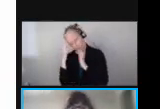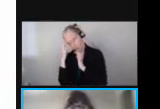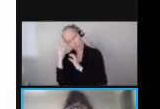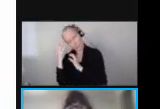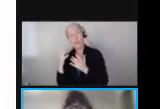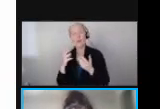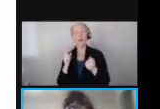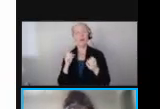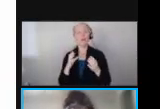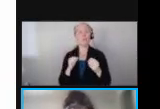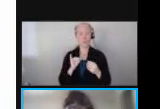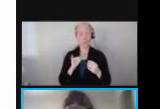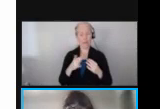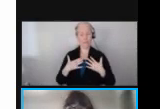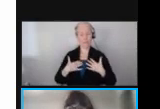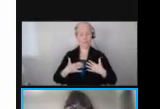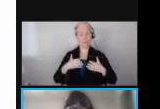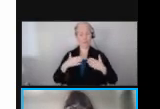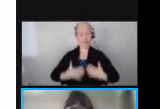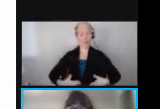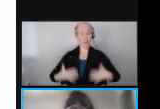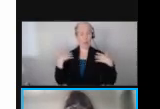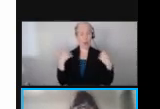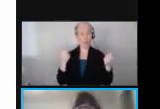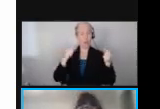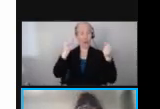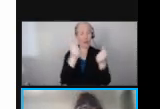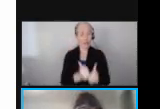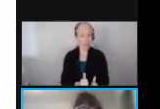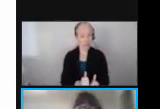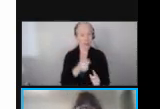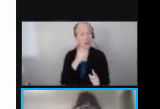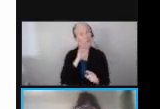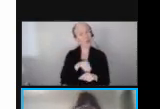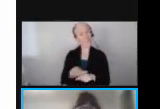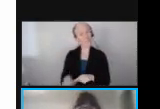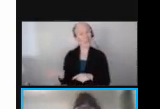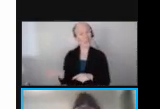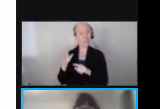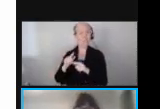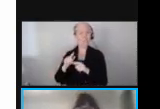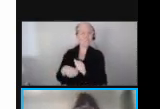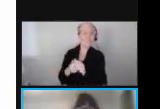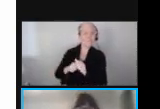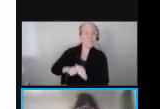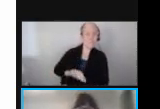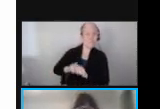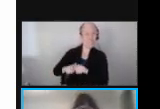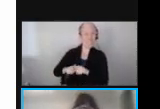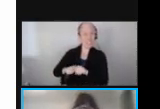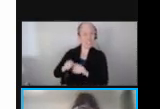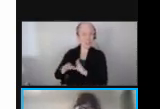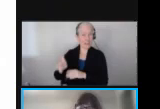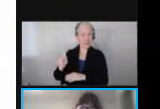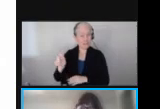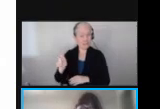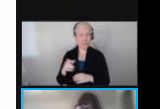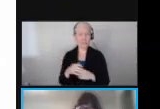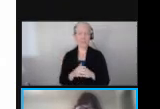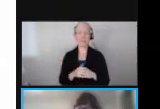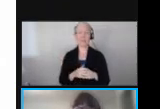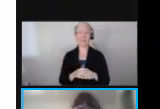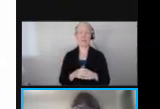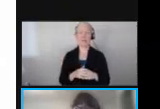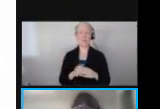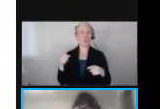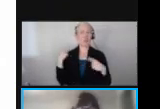members impact contingency planning? Nothing in either these or the previous graphics that we've shown shows the